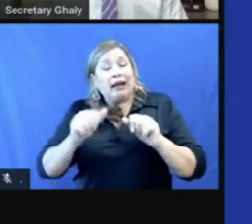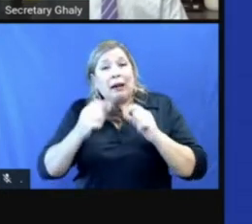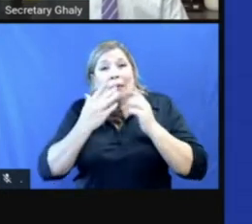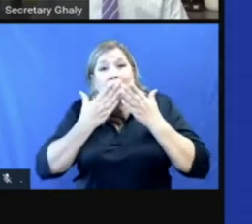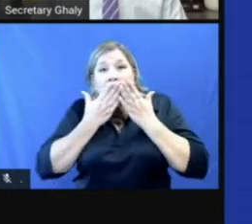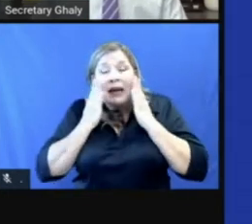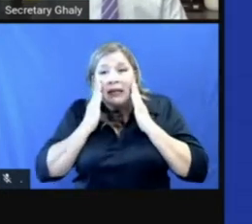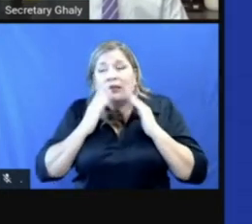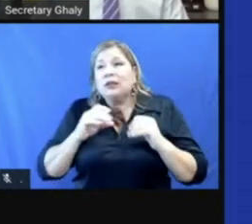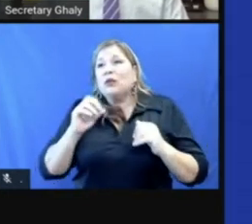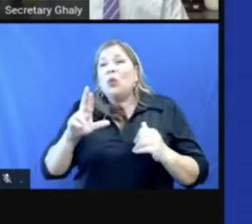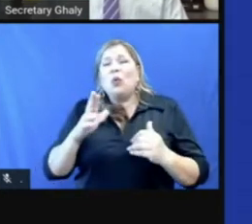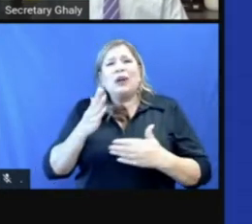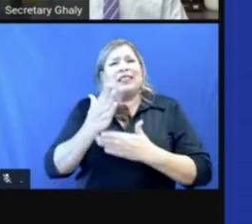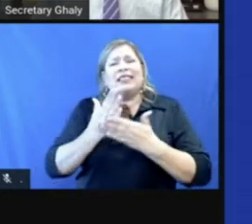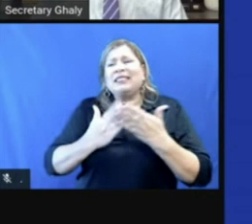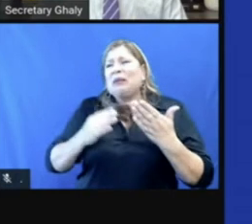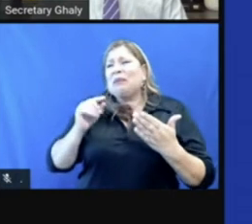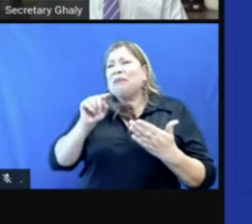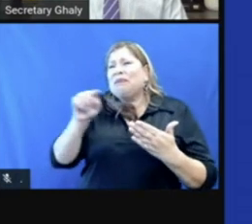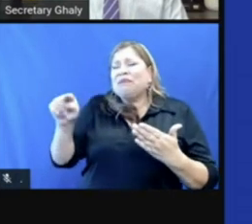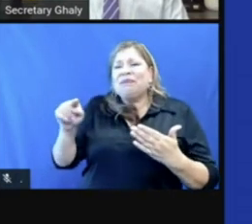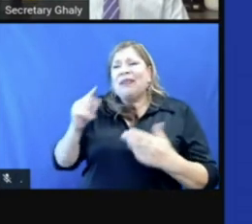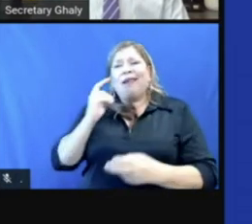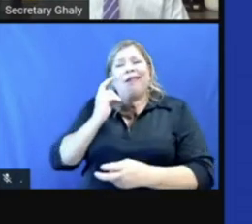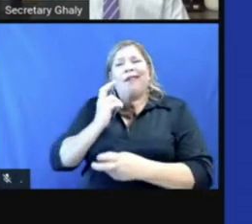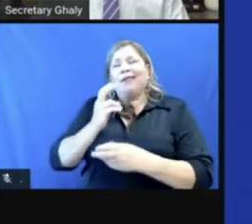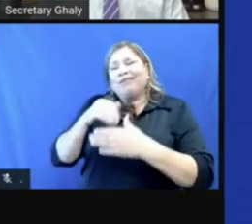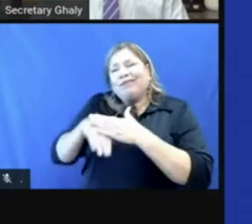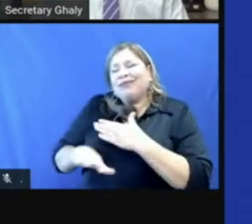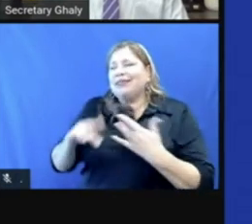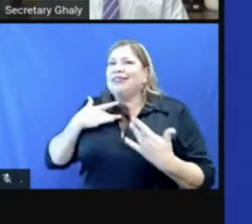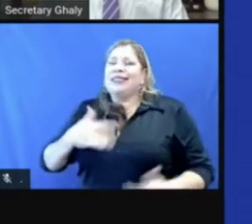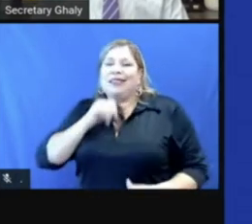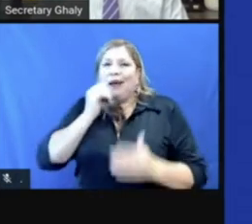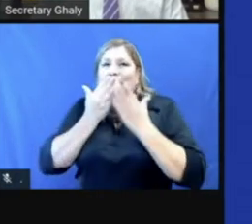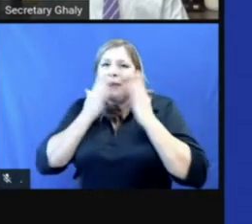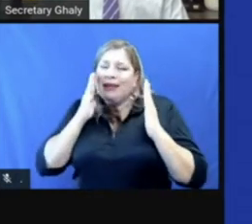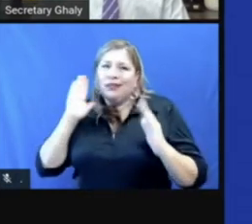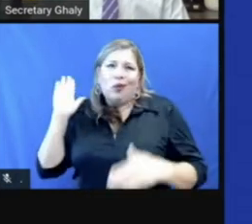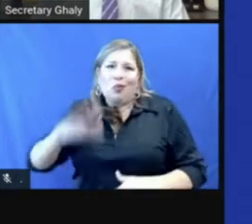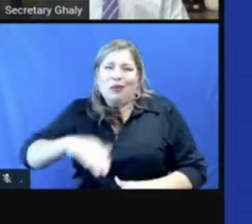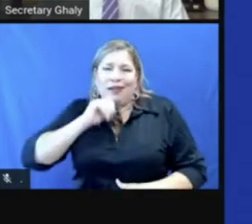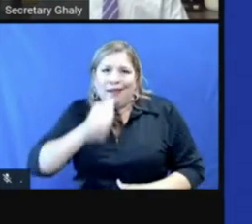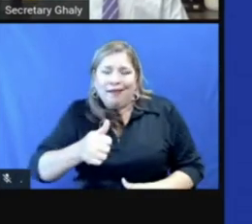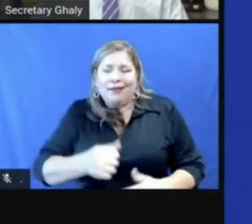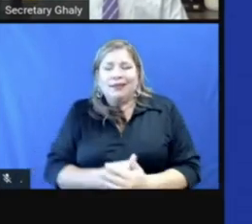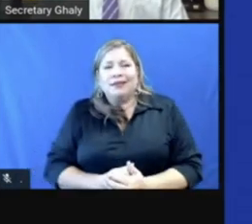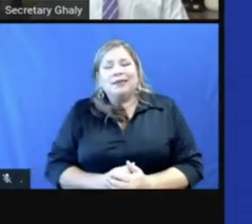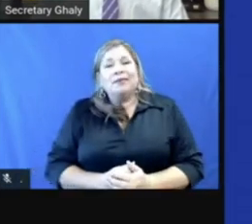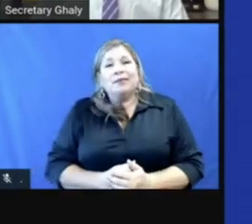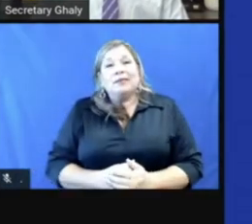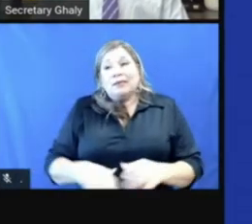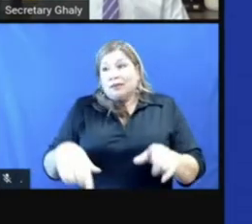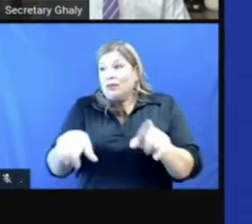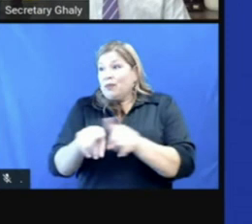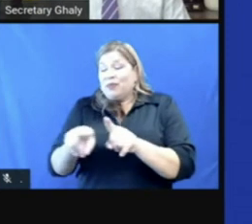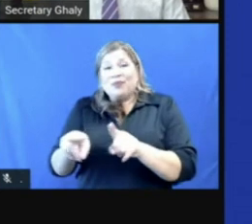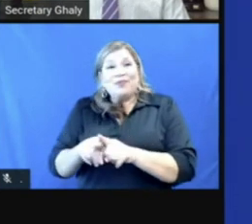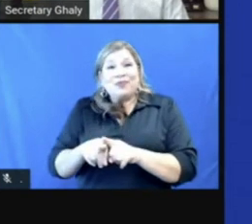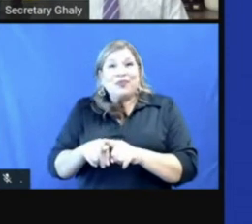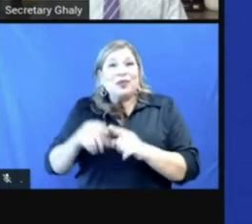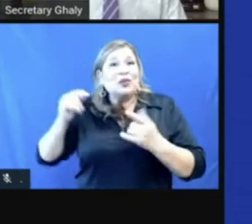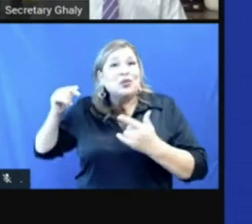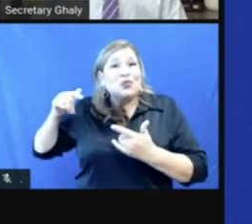that don't have an easy time masking the whole time. And of course, greater travel. We've enjoyed